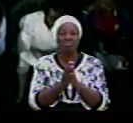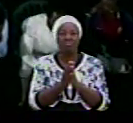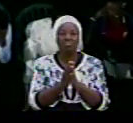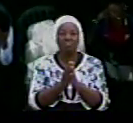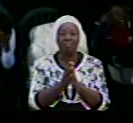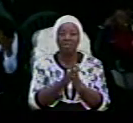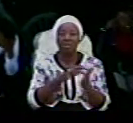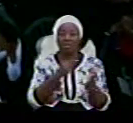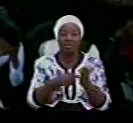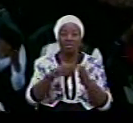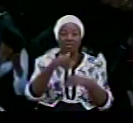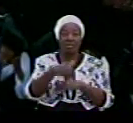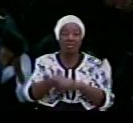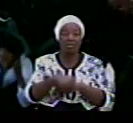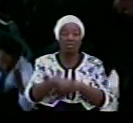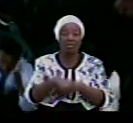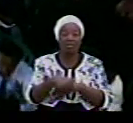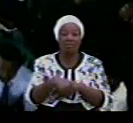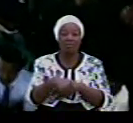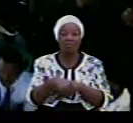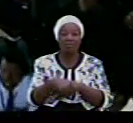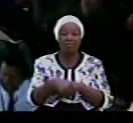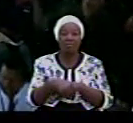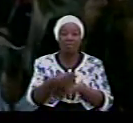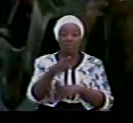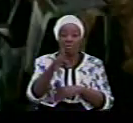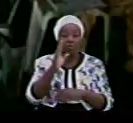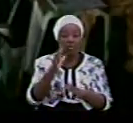Tonight, you will receive.